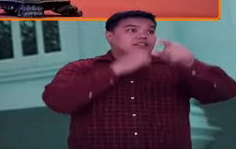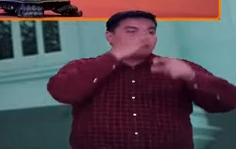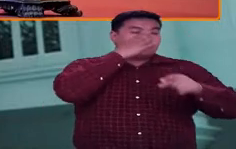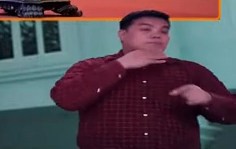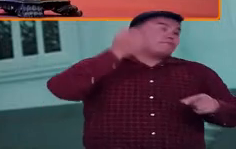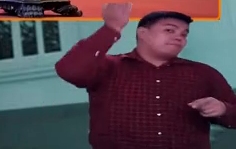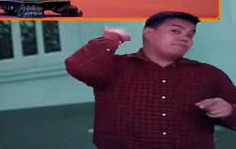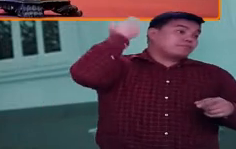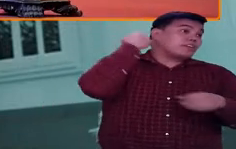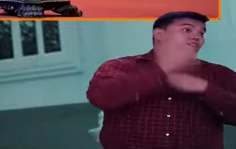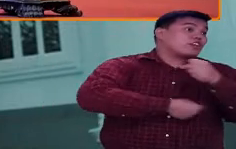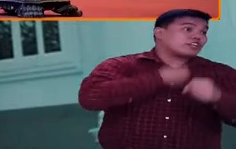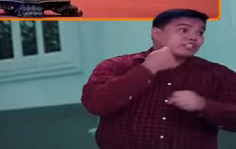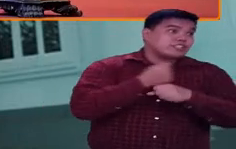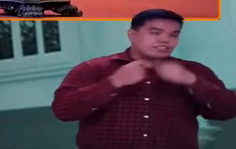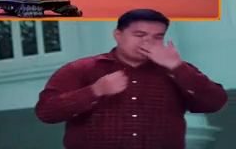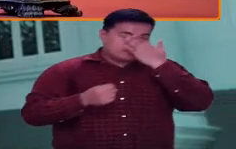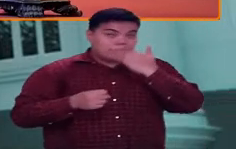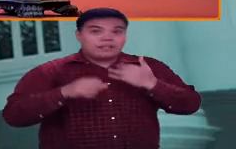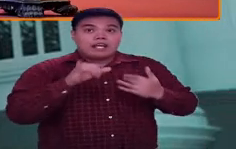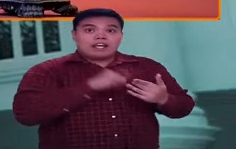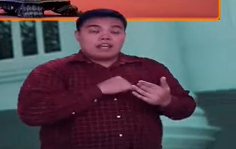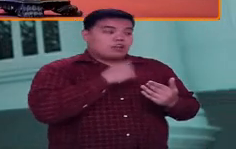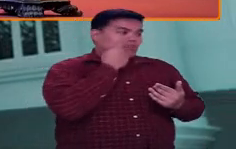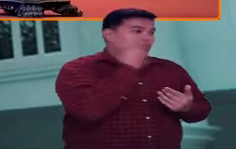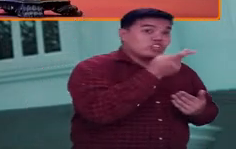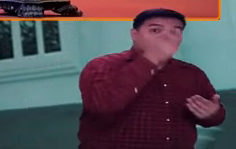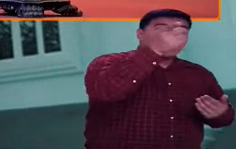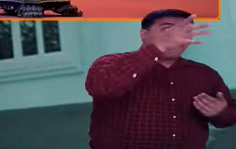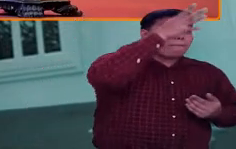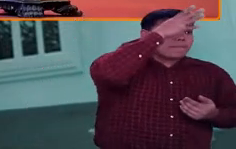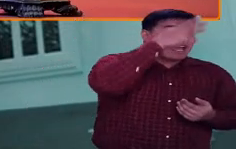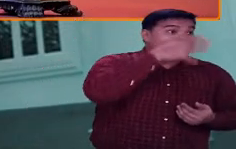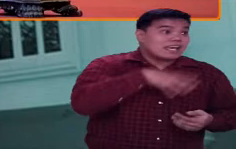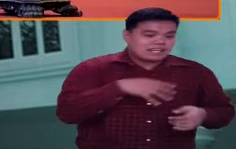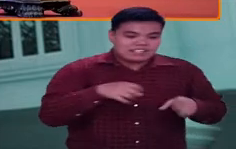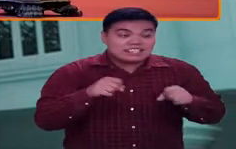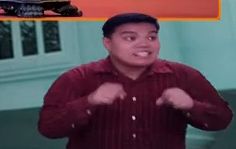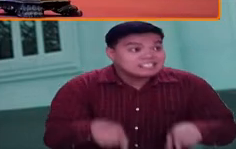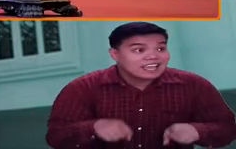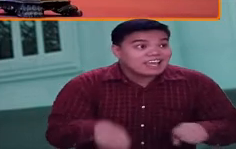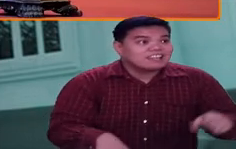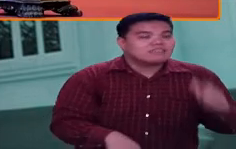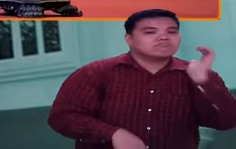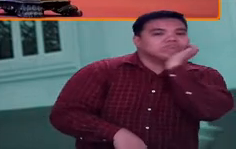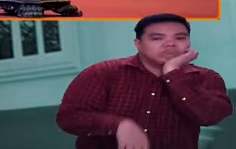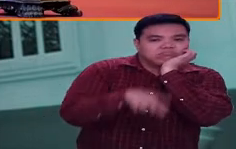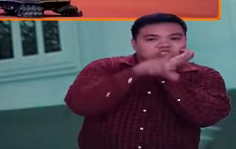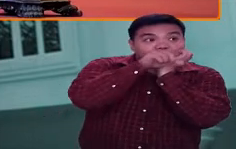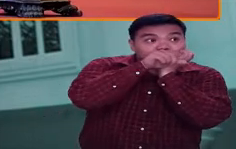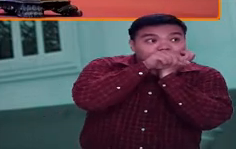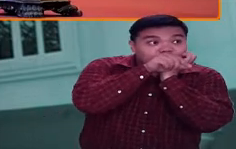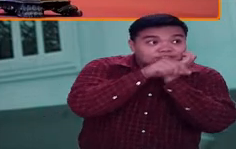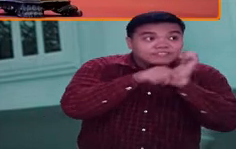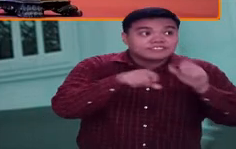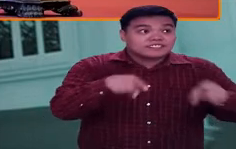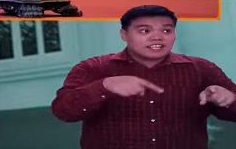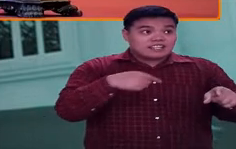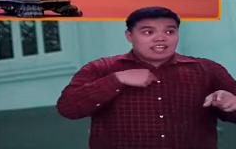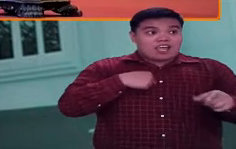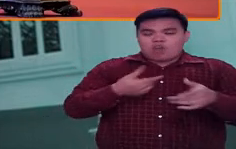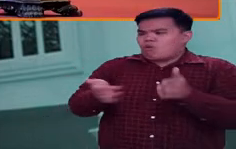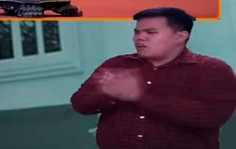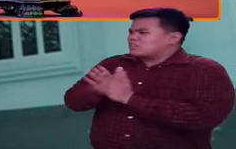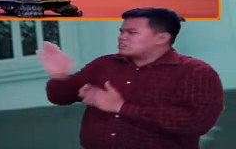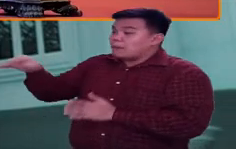Cambodia, Phnom Penh, and I saw many of these men selling these birds on the side. And I asked the